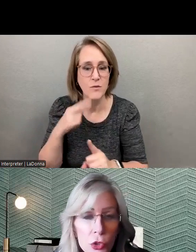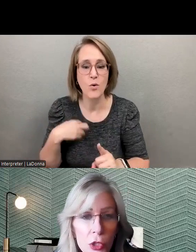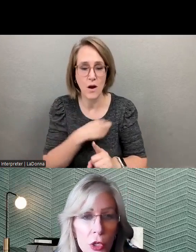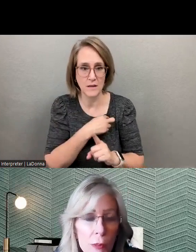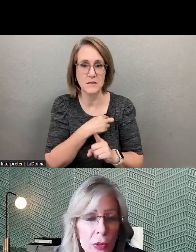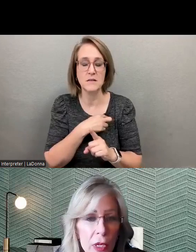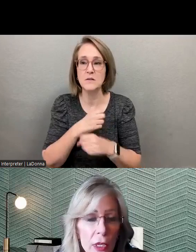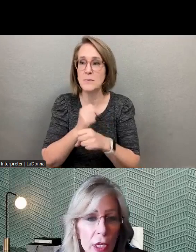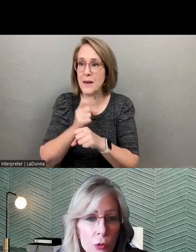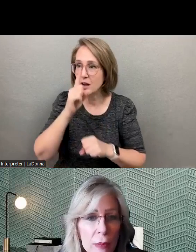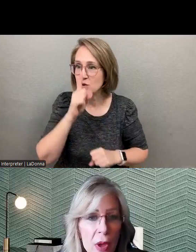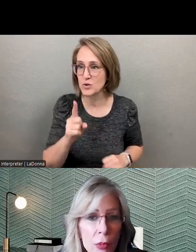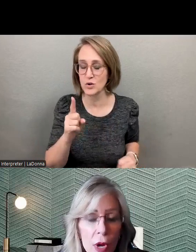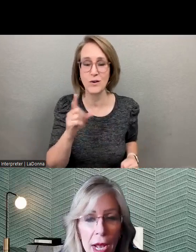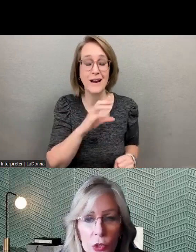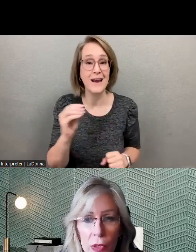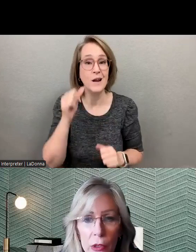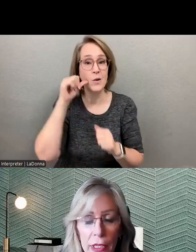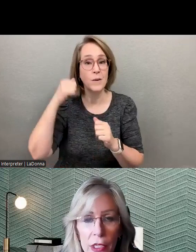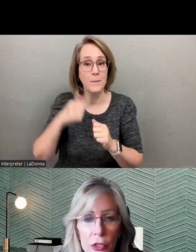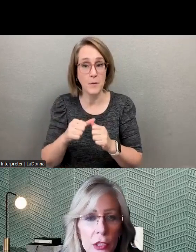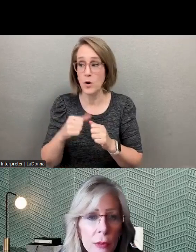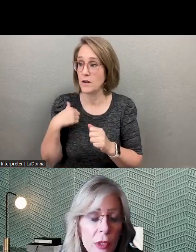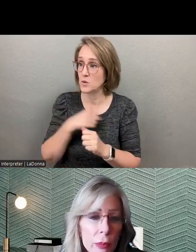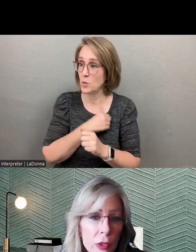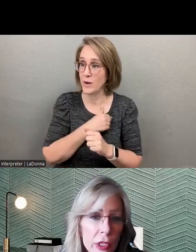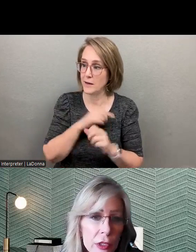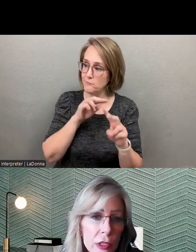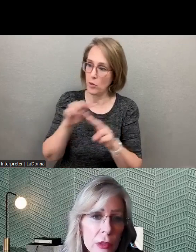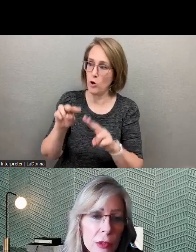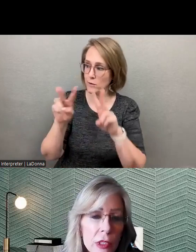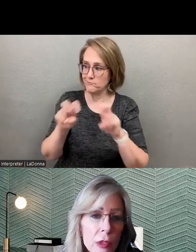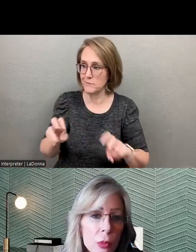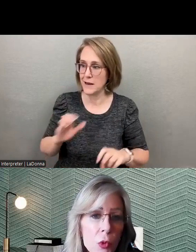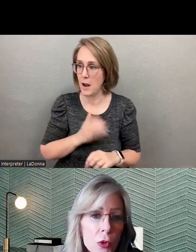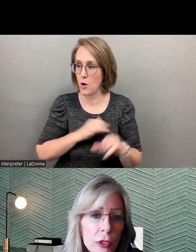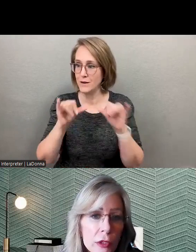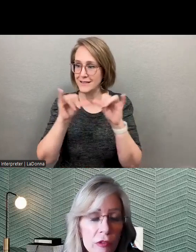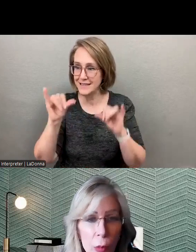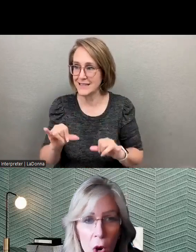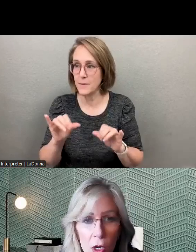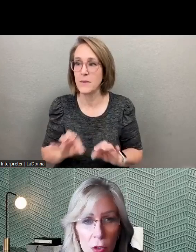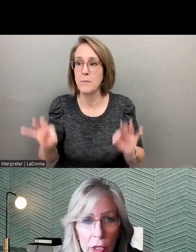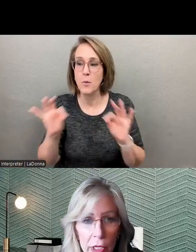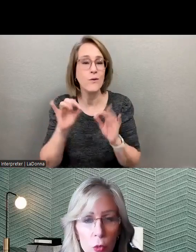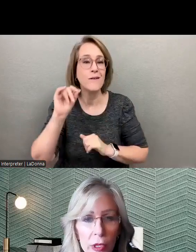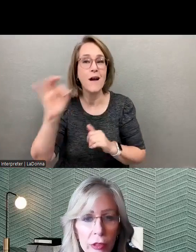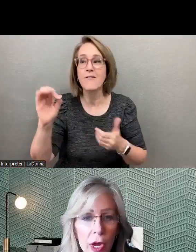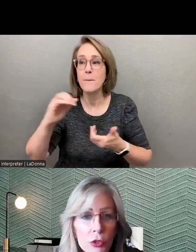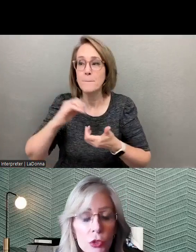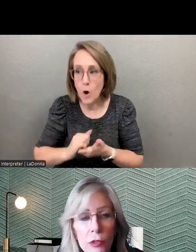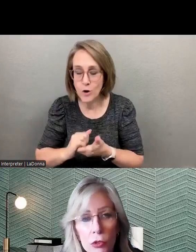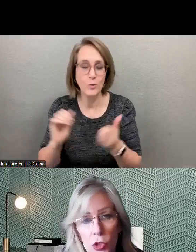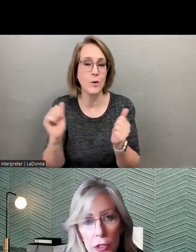be sure and remember, as we look at our systems and build our systems, the importance of partnering